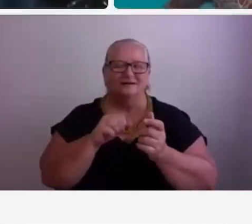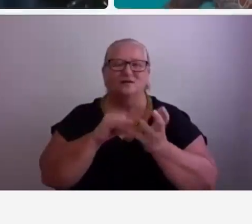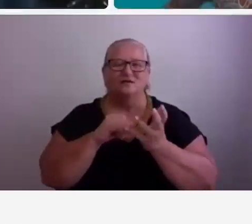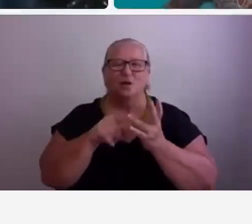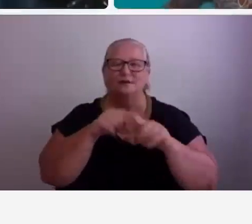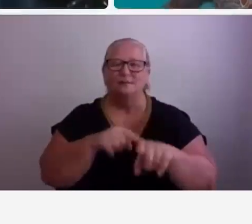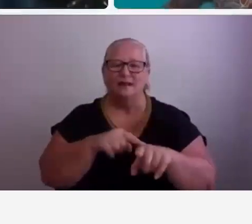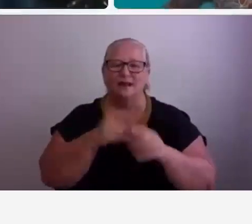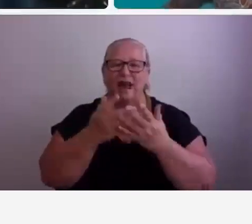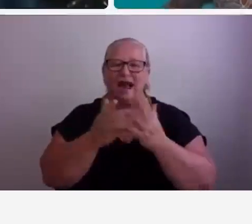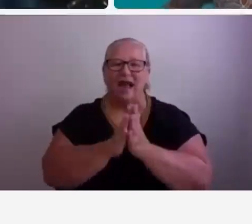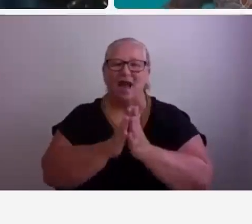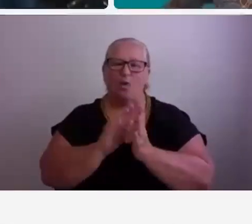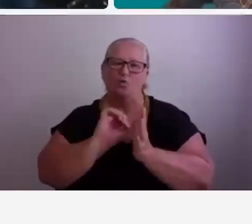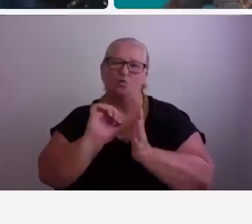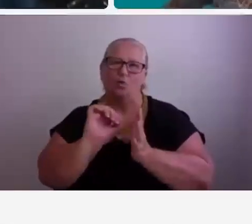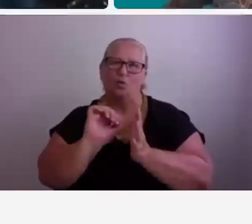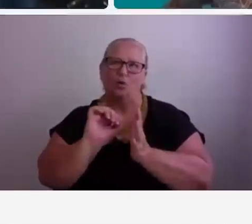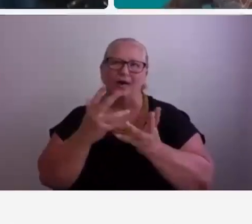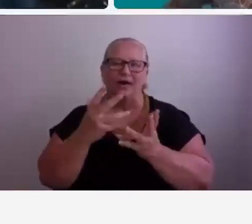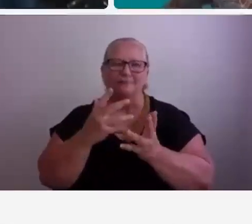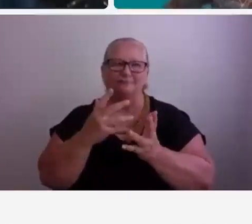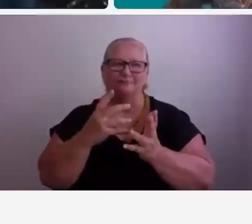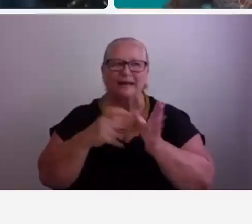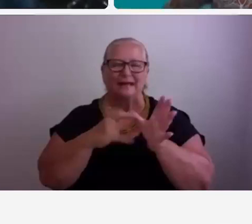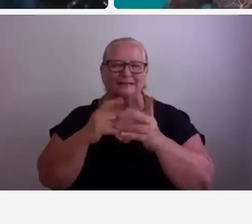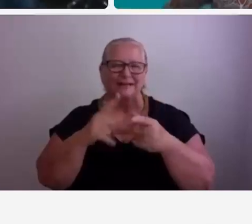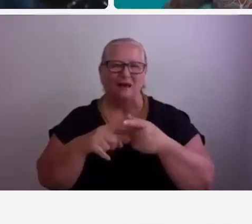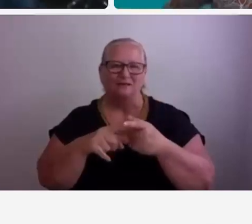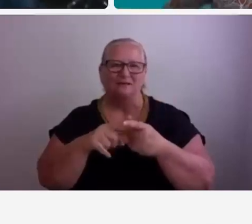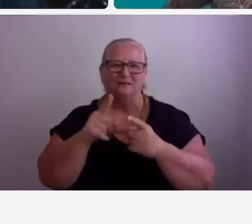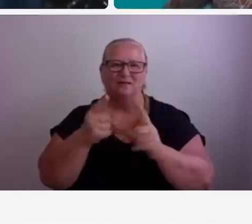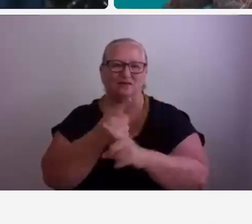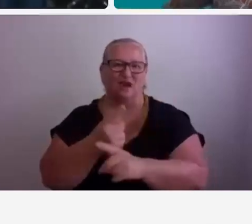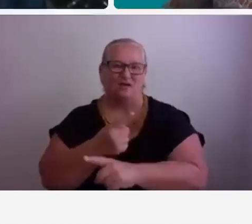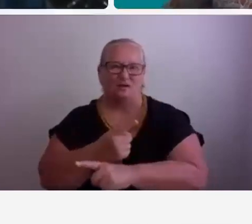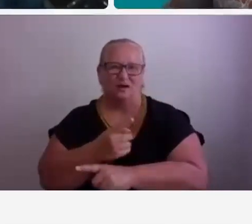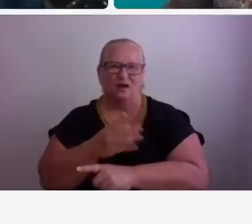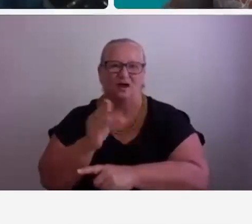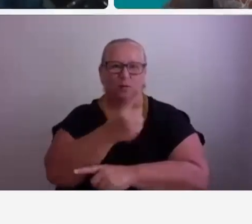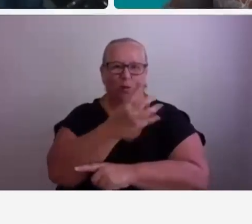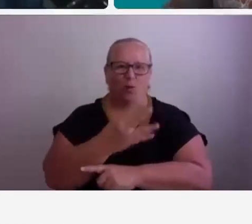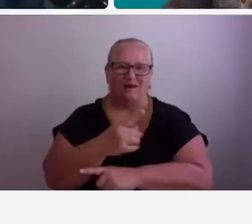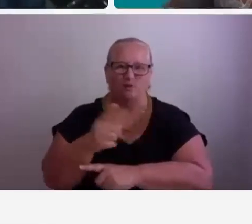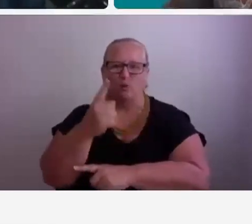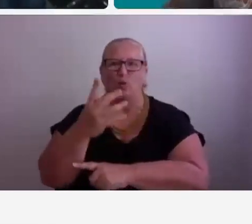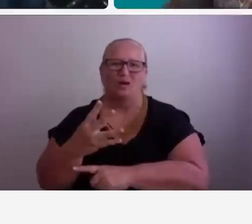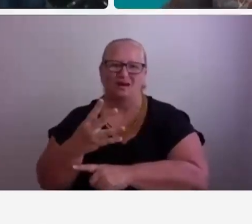depending upon how your, I guess, case mix is changing from quarter to quarter would impact your